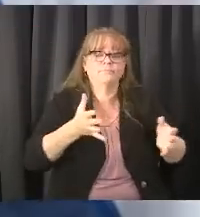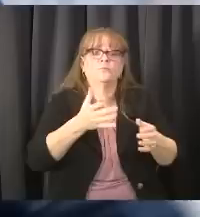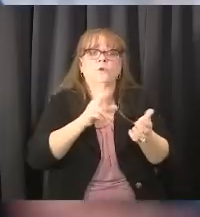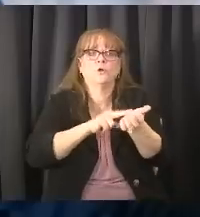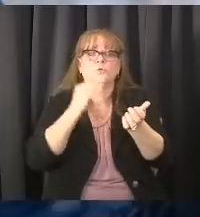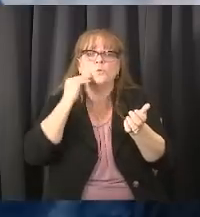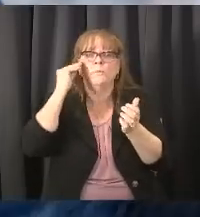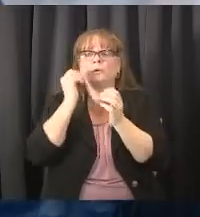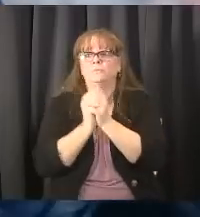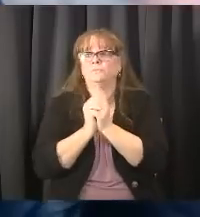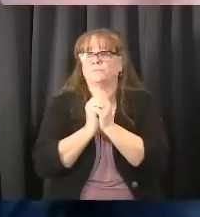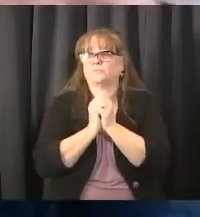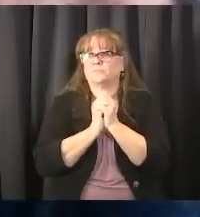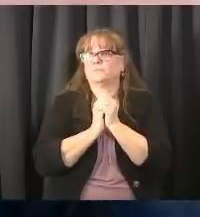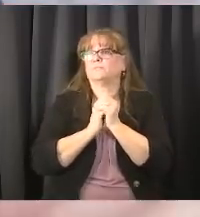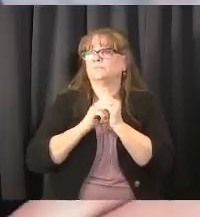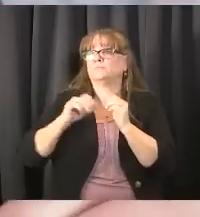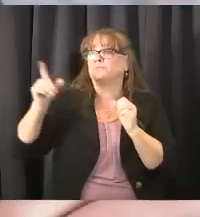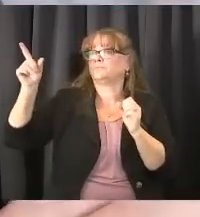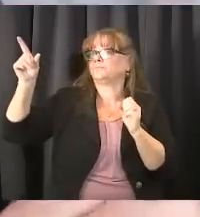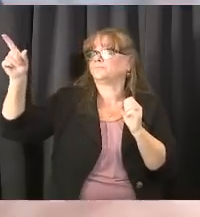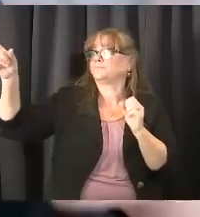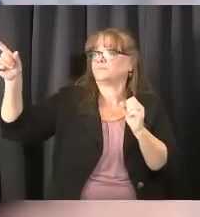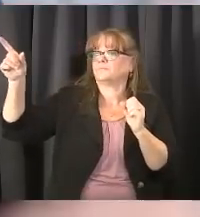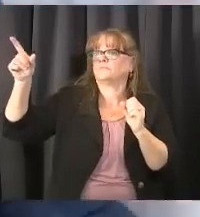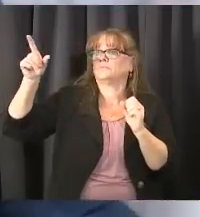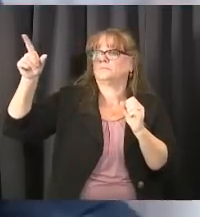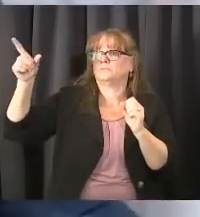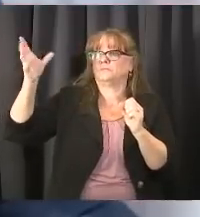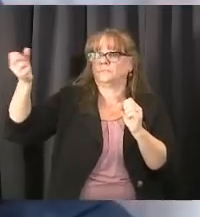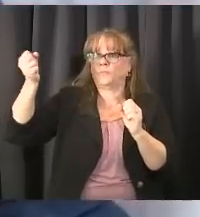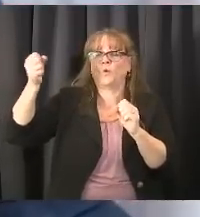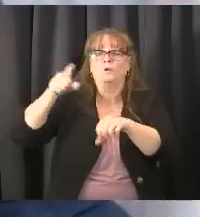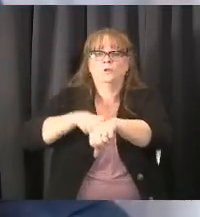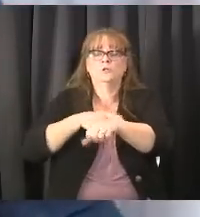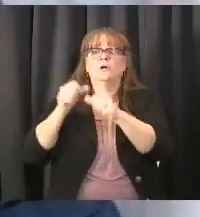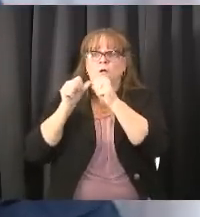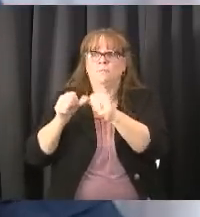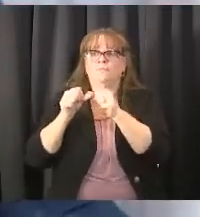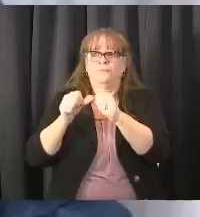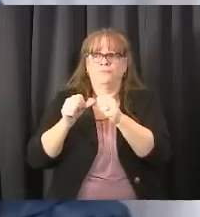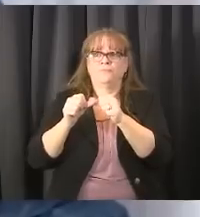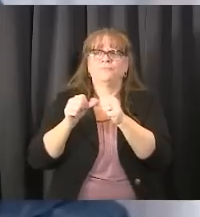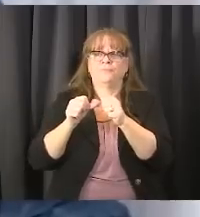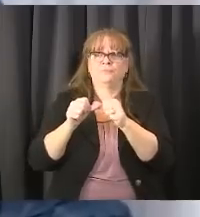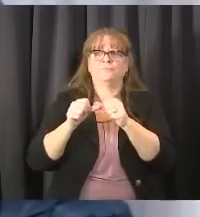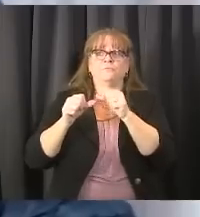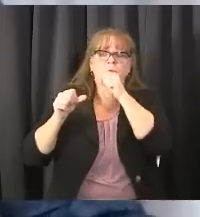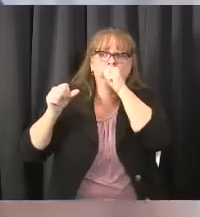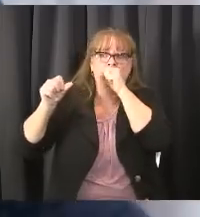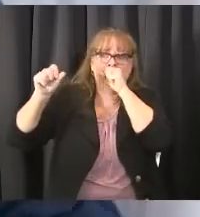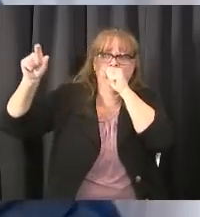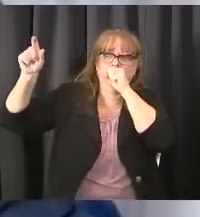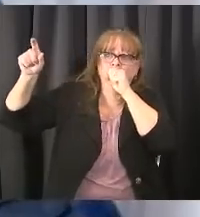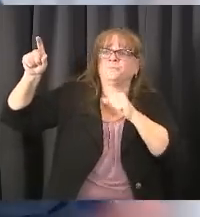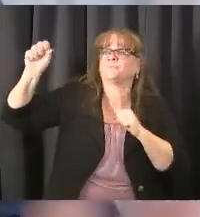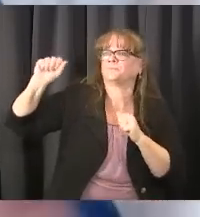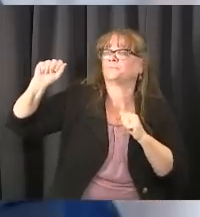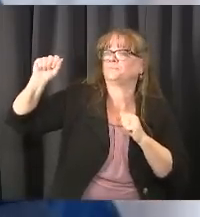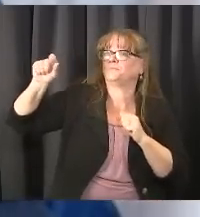after which every person who works in one and lives in one will have been vaccinated. And then our state focus will shift